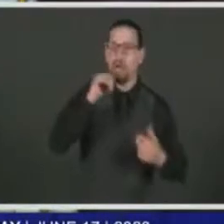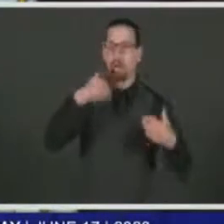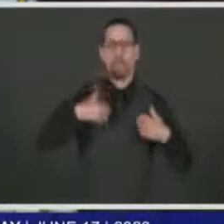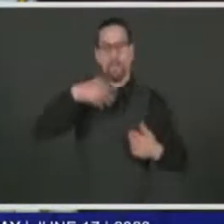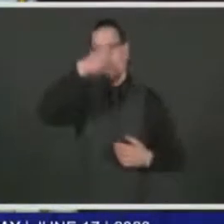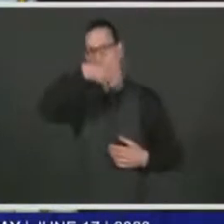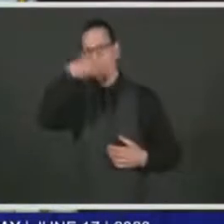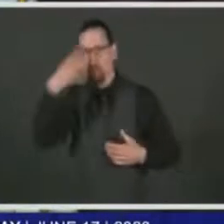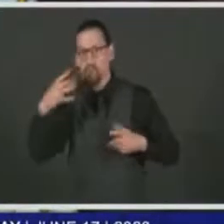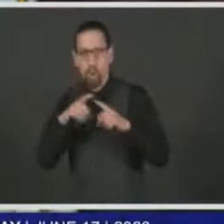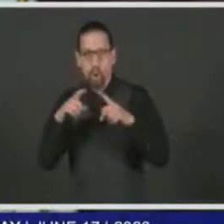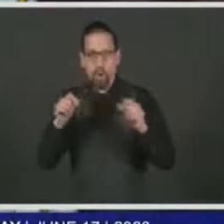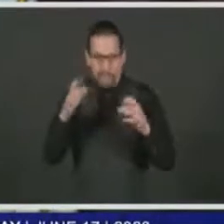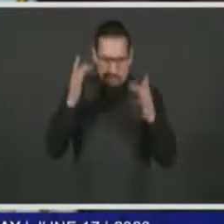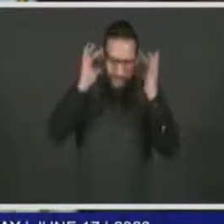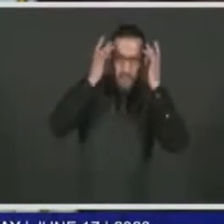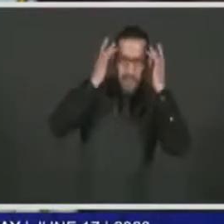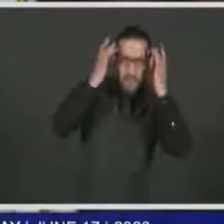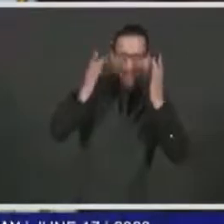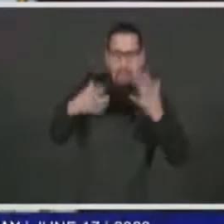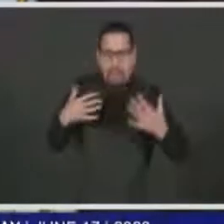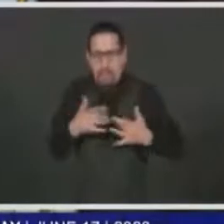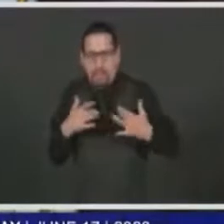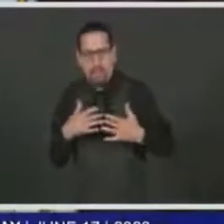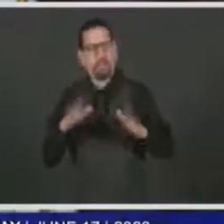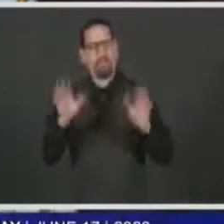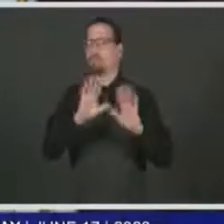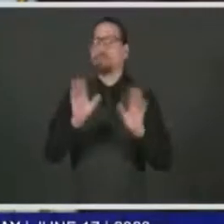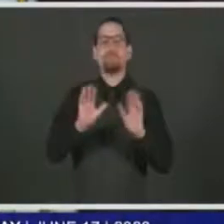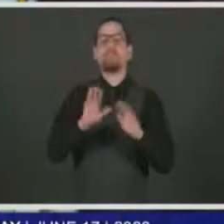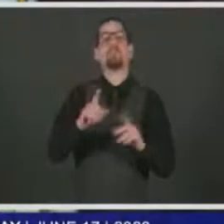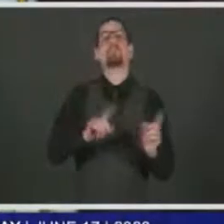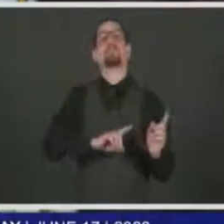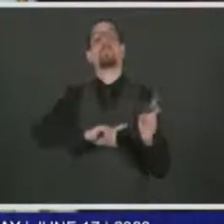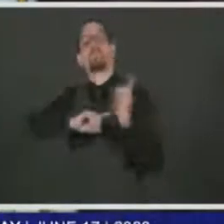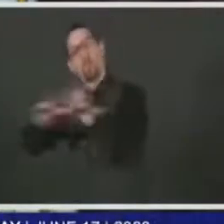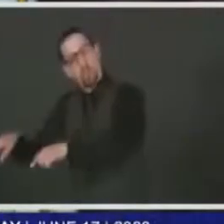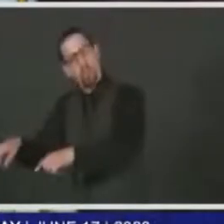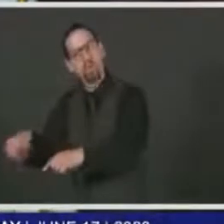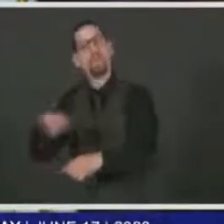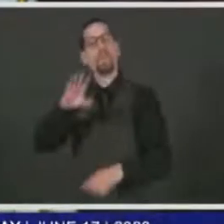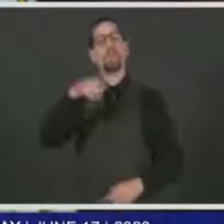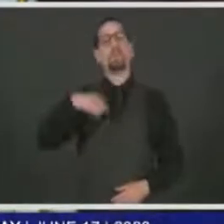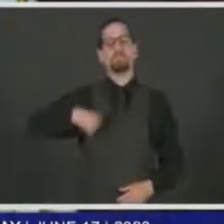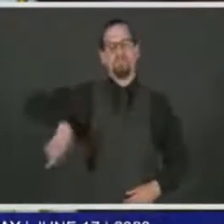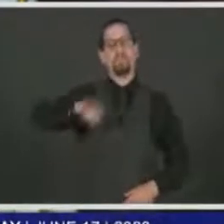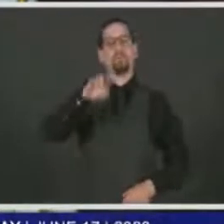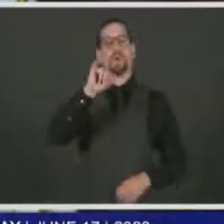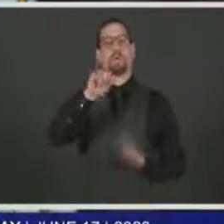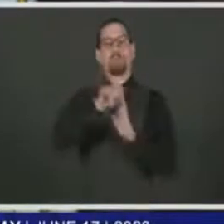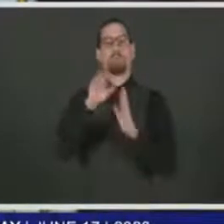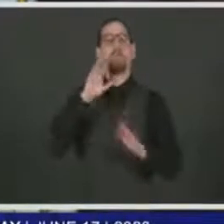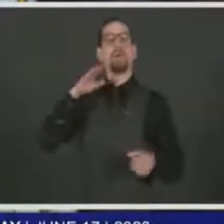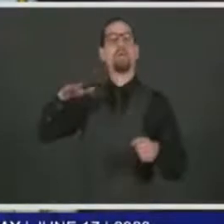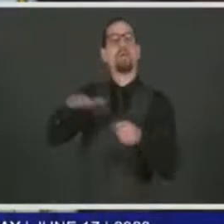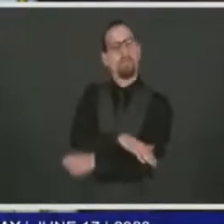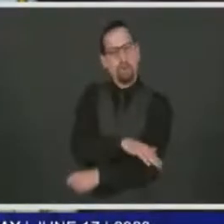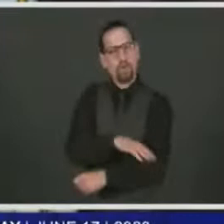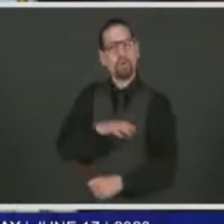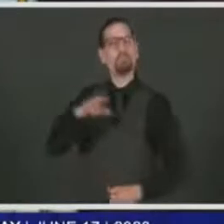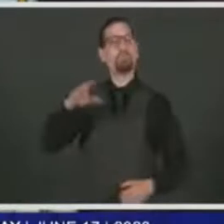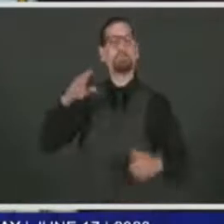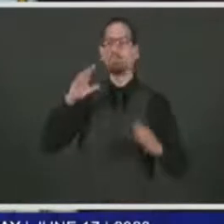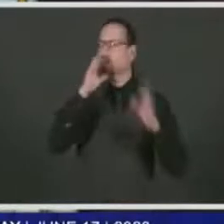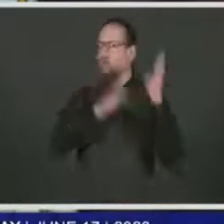Call the community health center, call the Department of Health, use the Crush COVID RI app, but